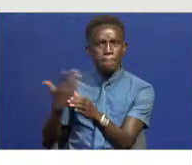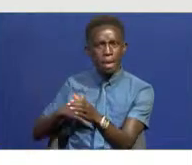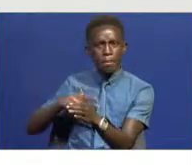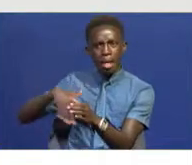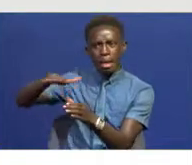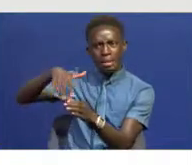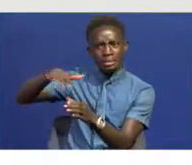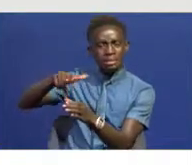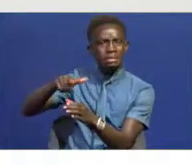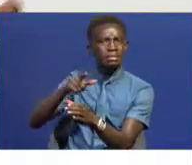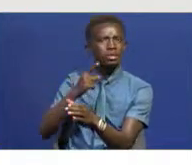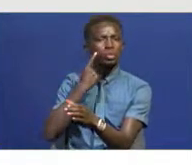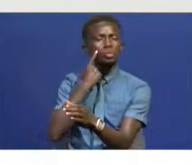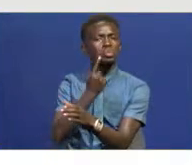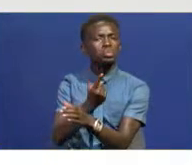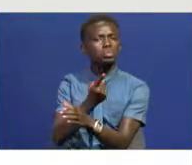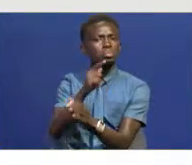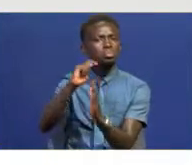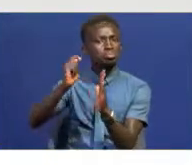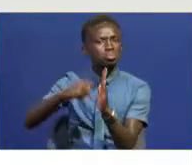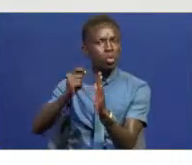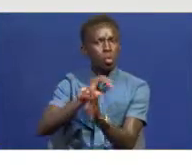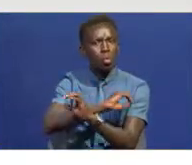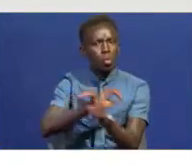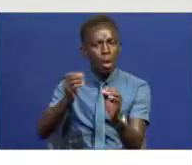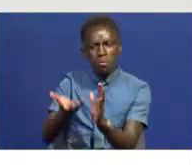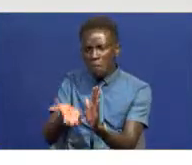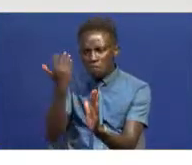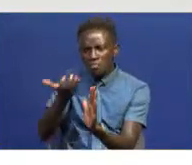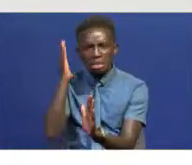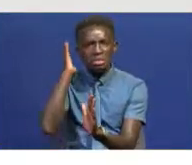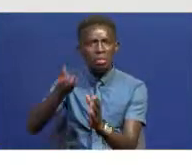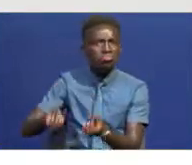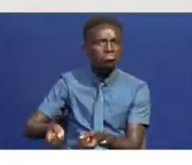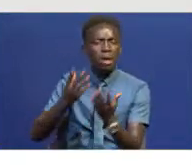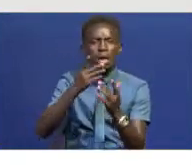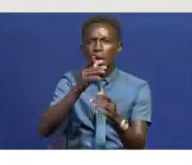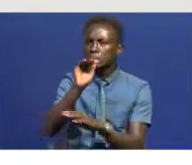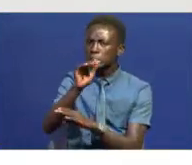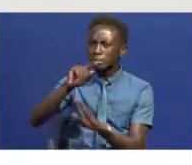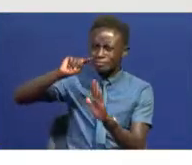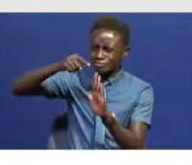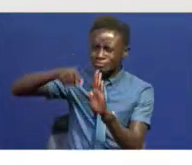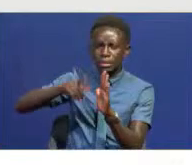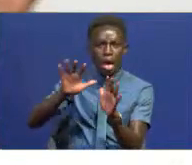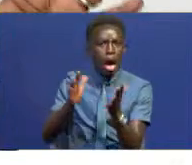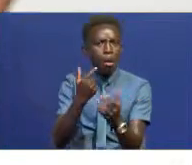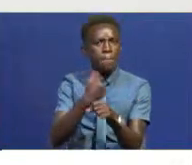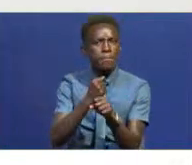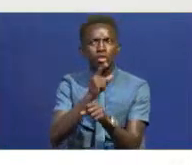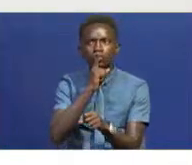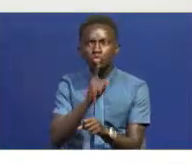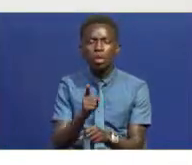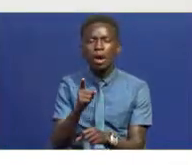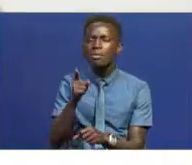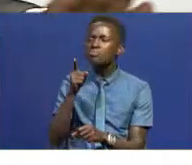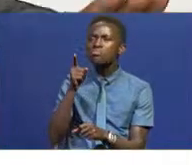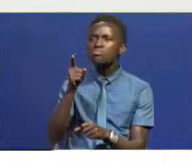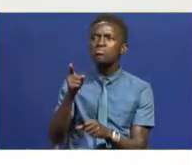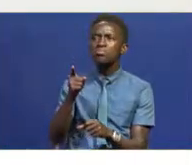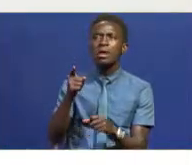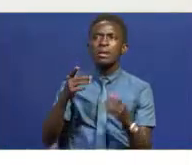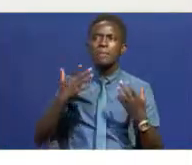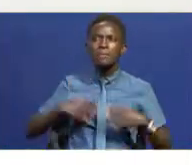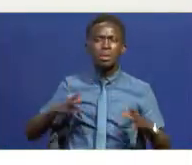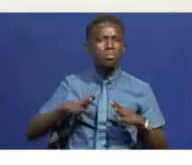minerals, the aspect of mining for local communities, how are you ensuring that local communities are not deprived of a resource within